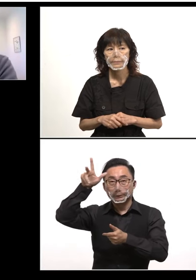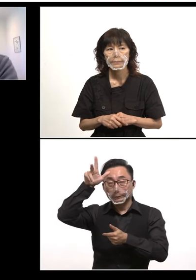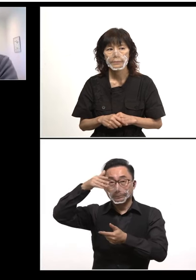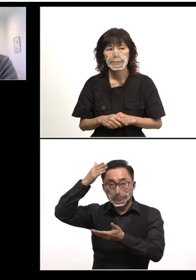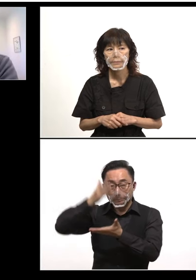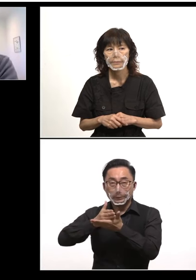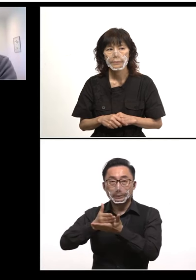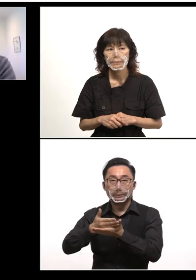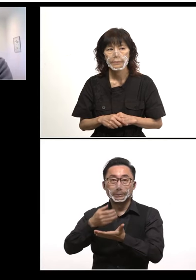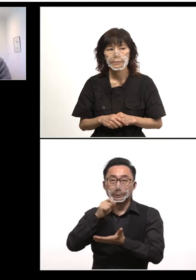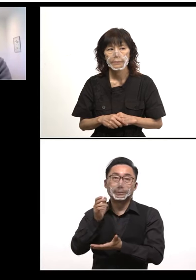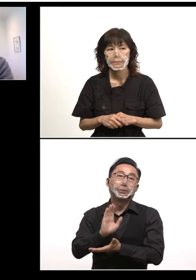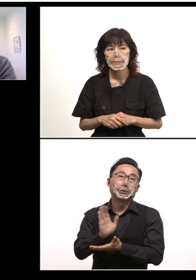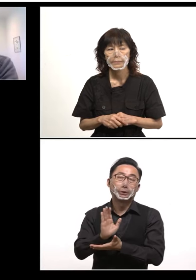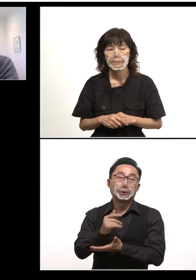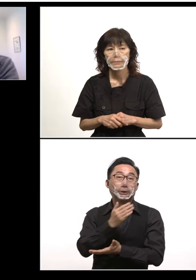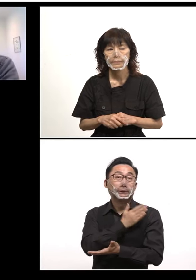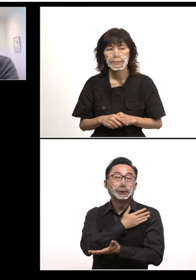that, I think.